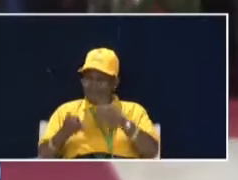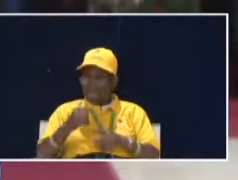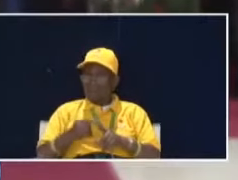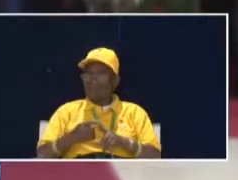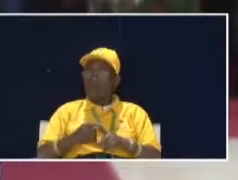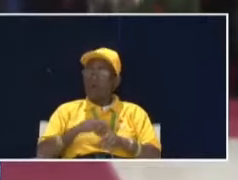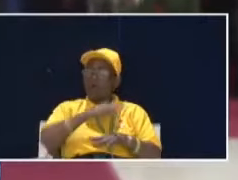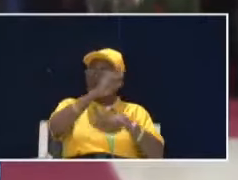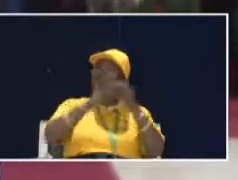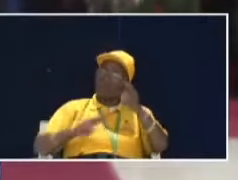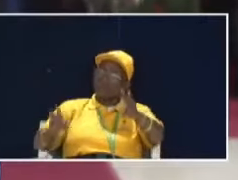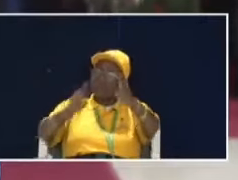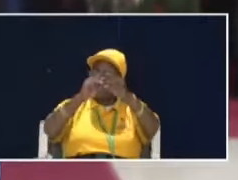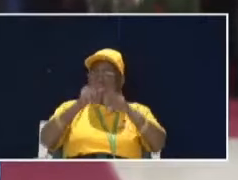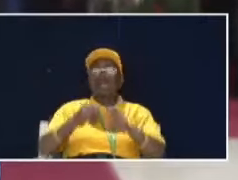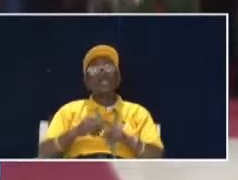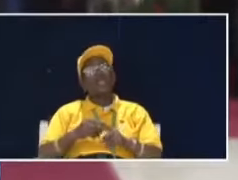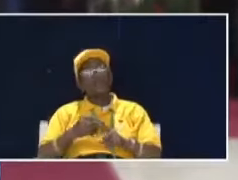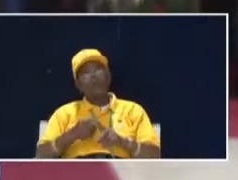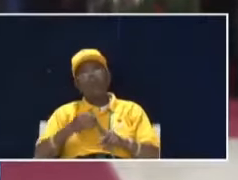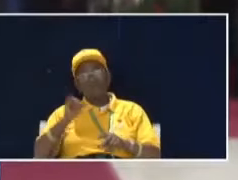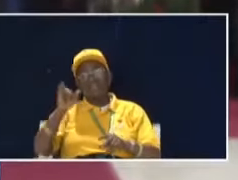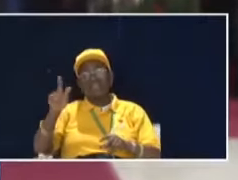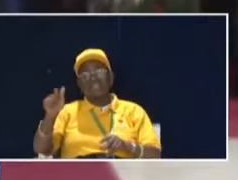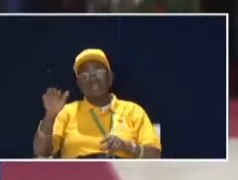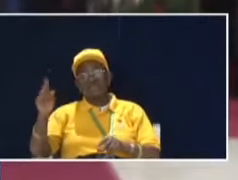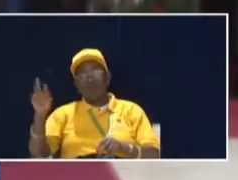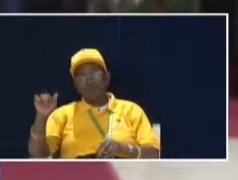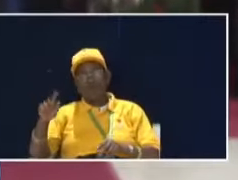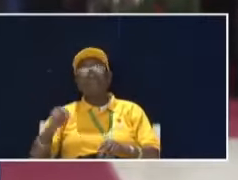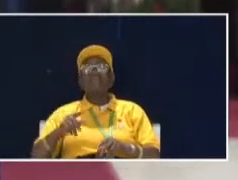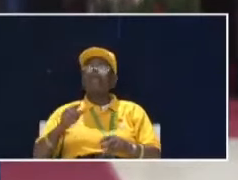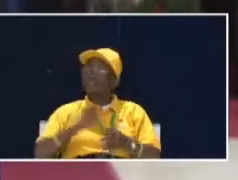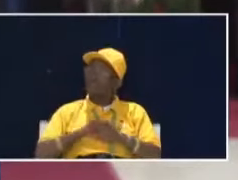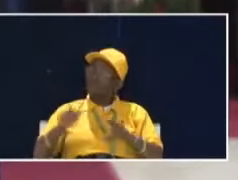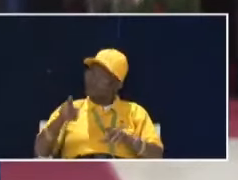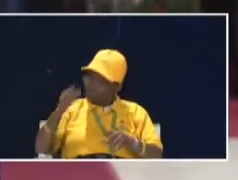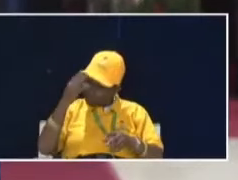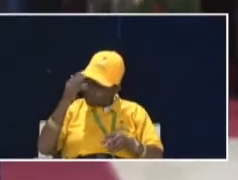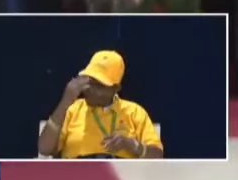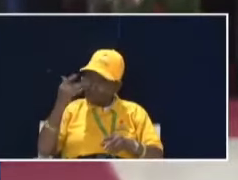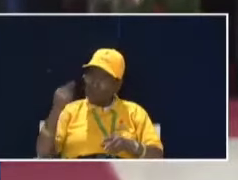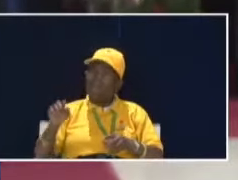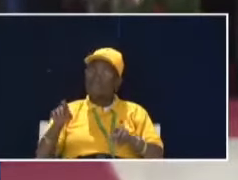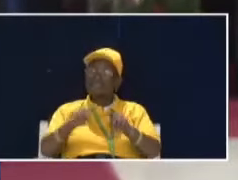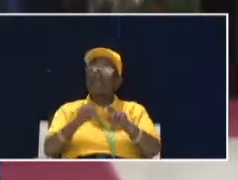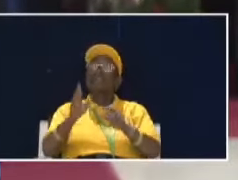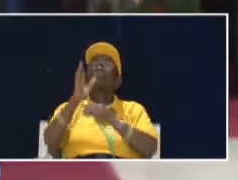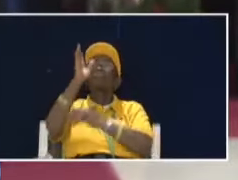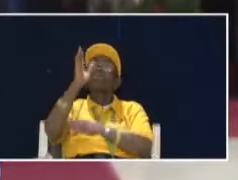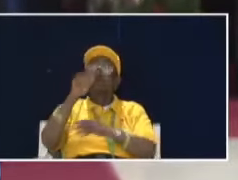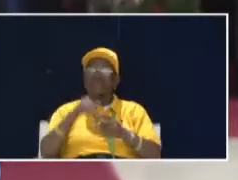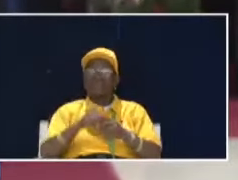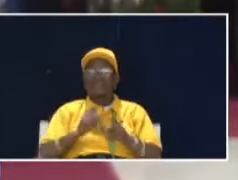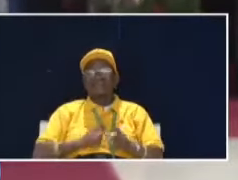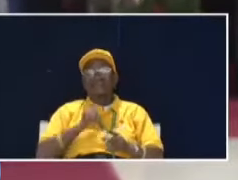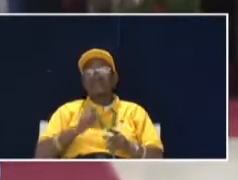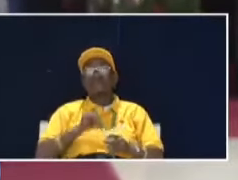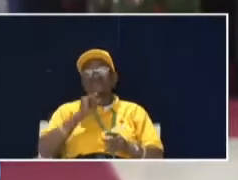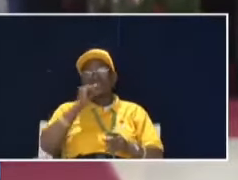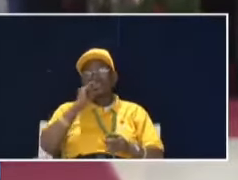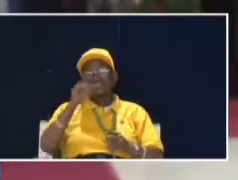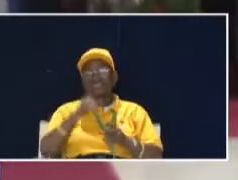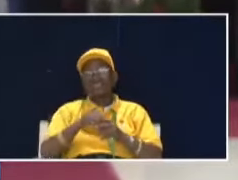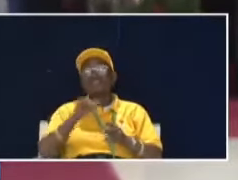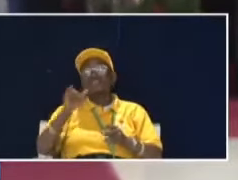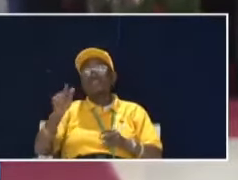same God in Lagos is the same God in Ilorin? Go back, my beloved people. Before you get